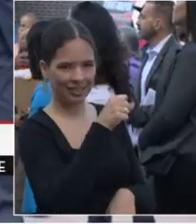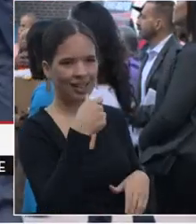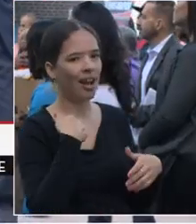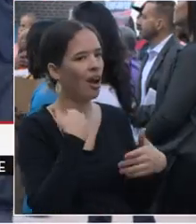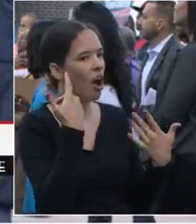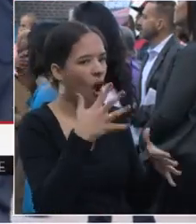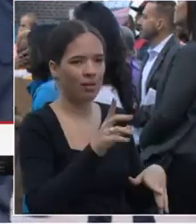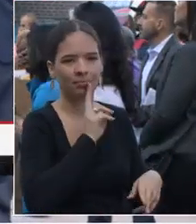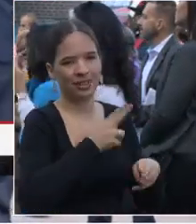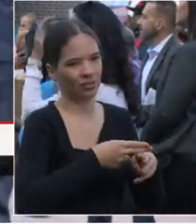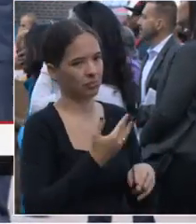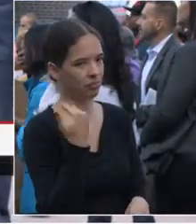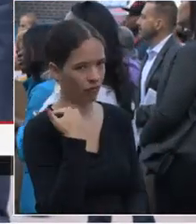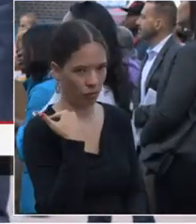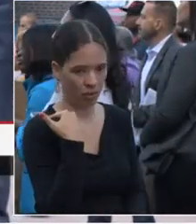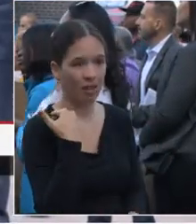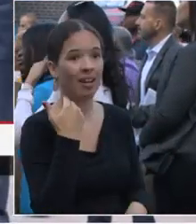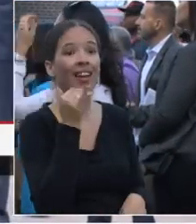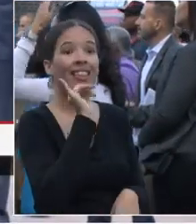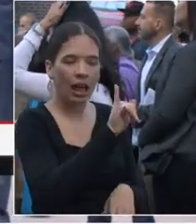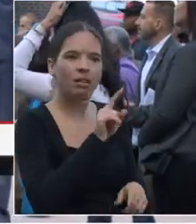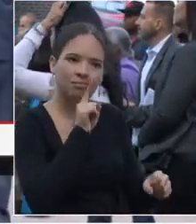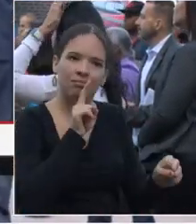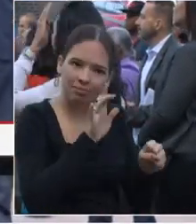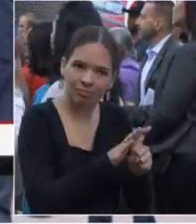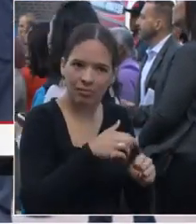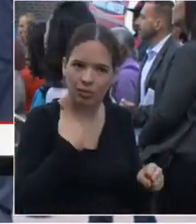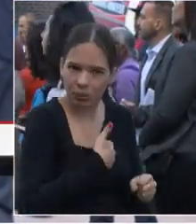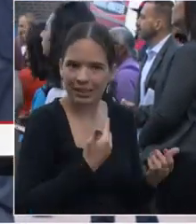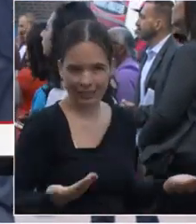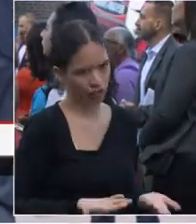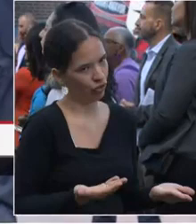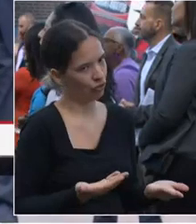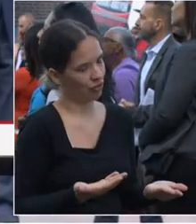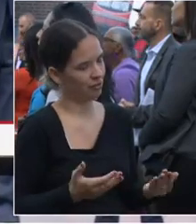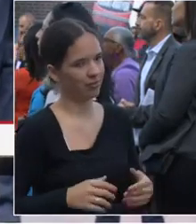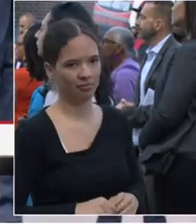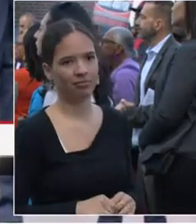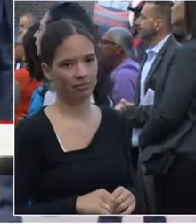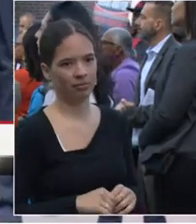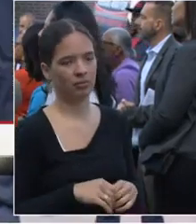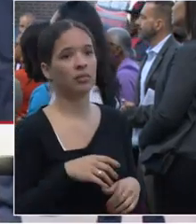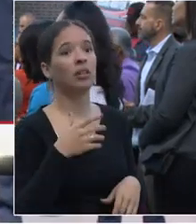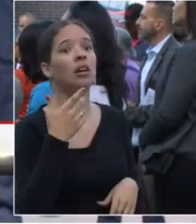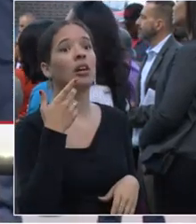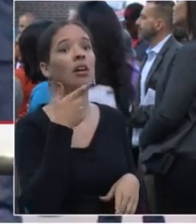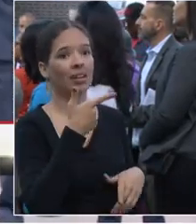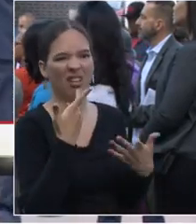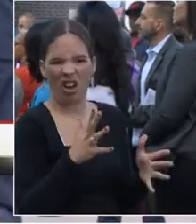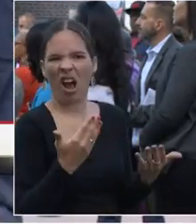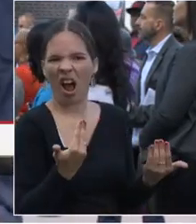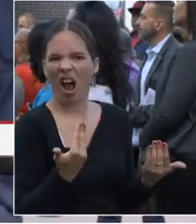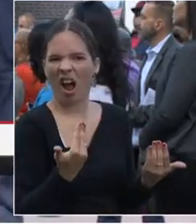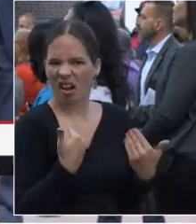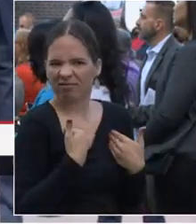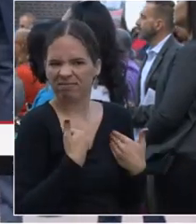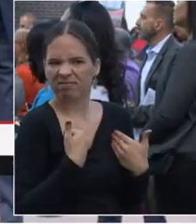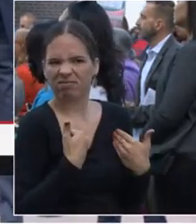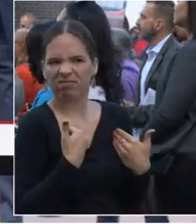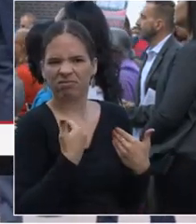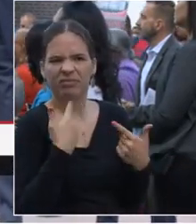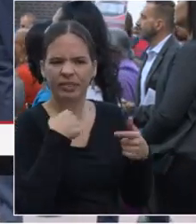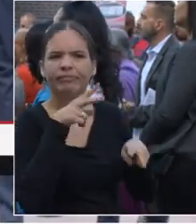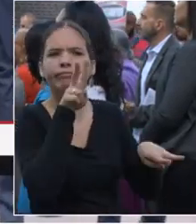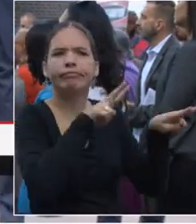that is the commitment. And I have had the privilege of presiding over a lot of